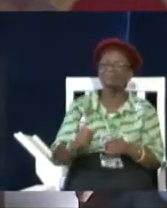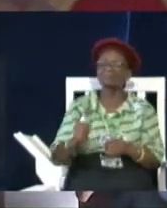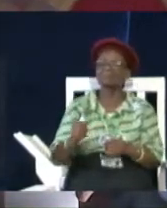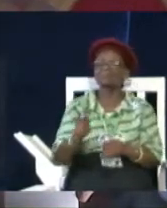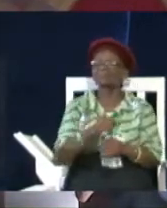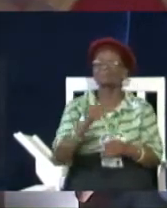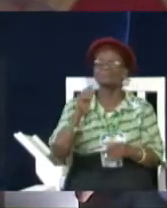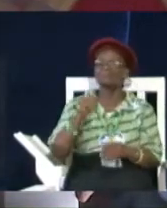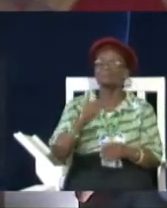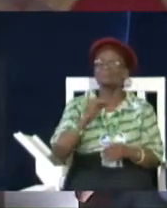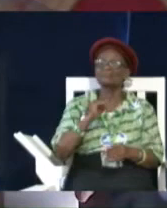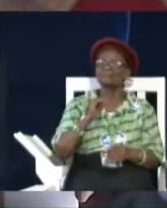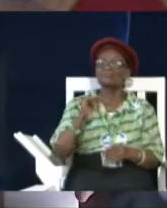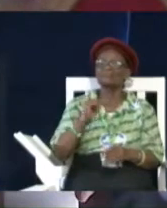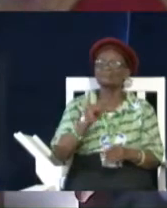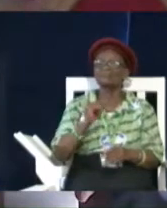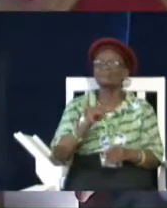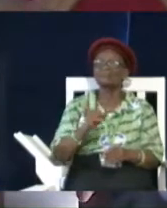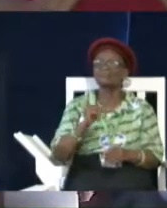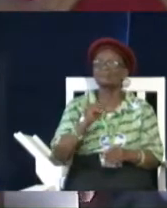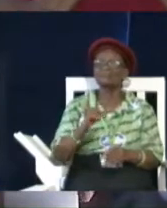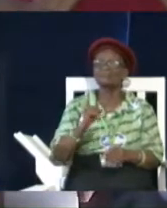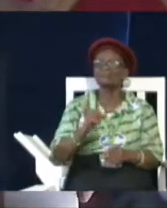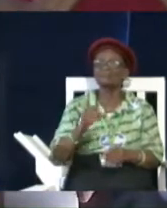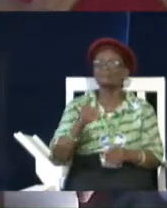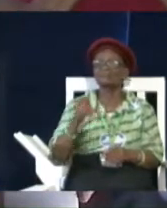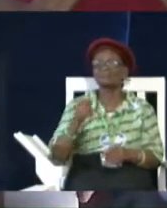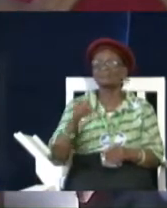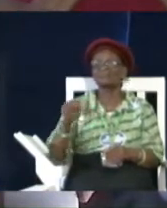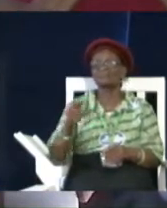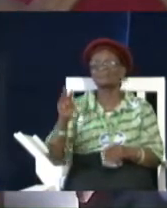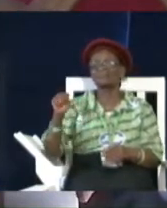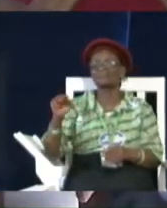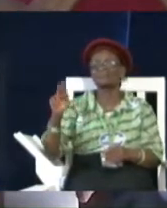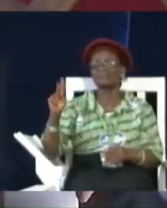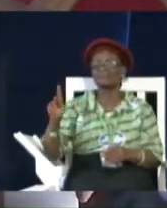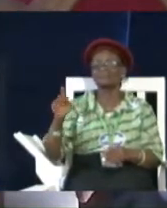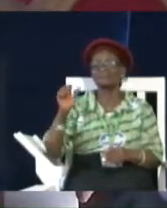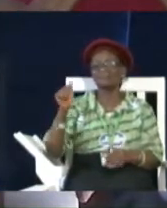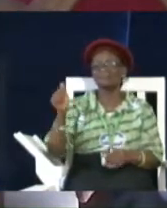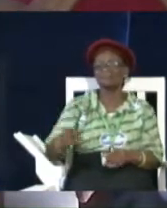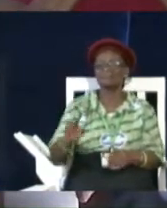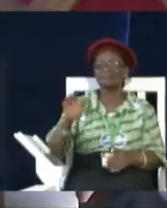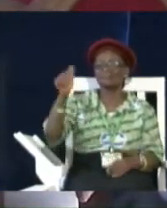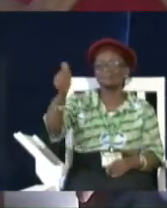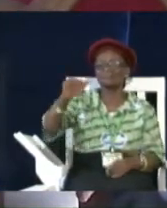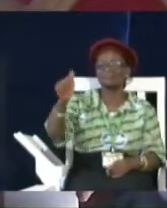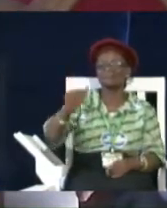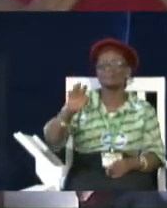In Mark chapter 10, verse 46 to 52, Mark 10, 46 to